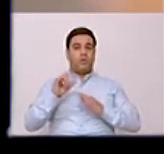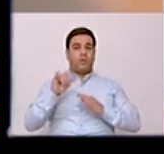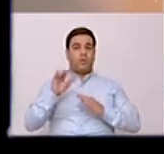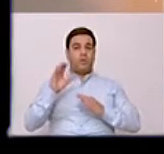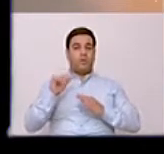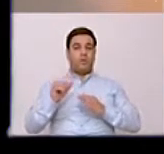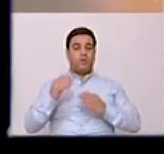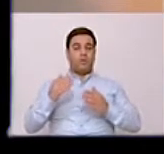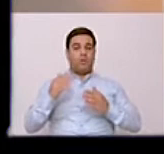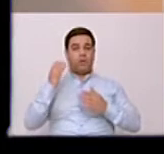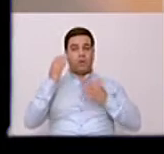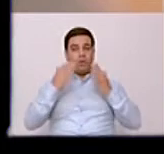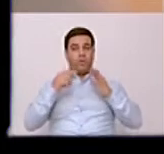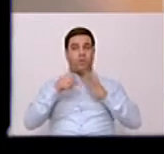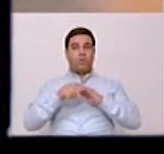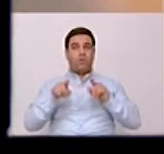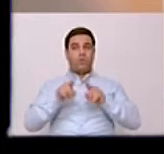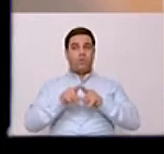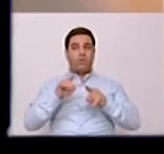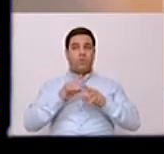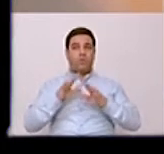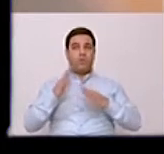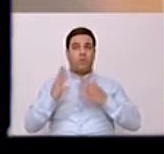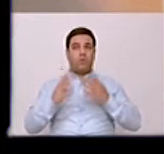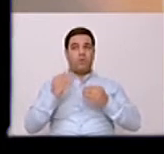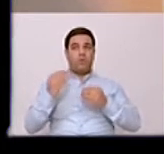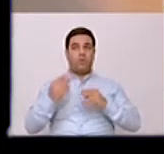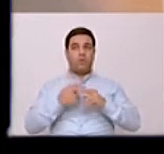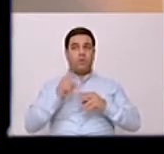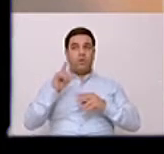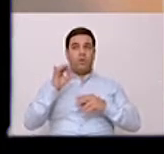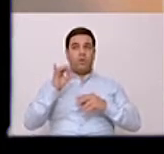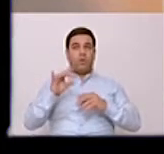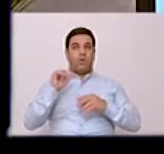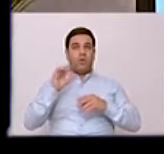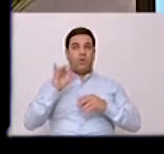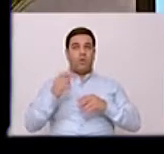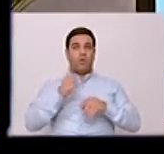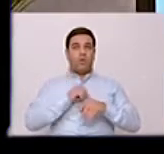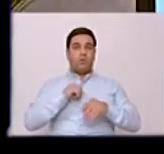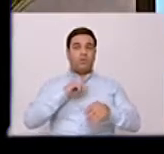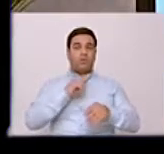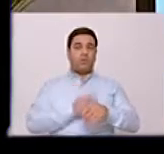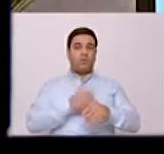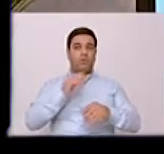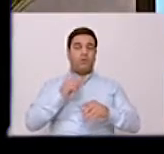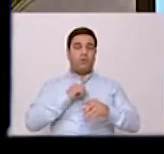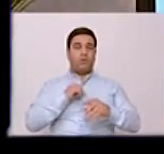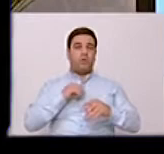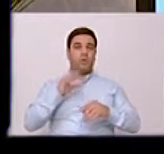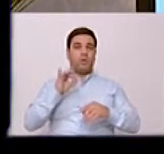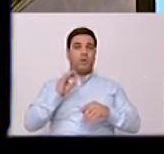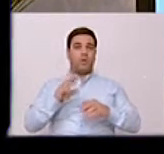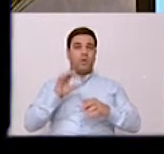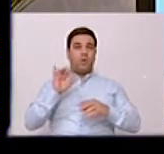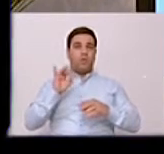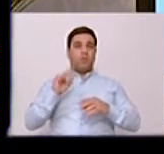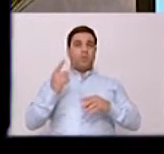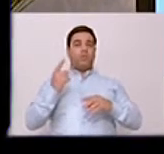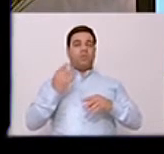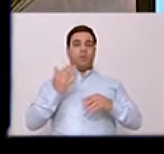sahifalarida xayol obrazi ham gavdalanadi. Xayol asardagi eng kuchli va eng teran obrazlardan